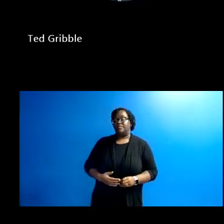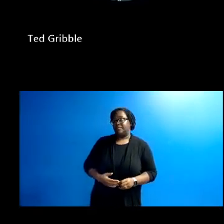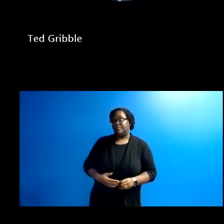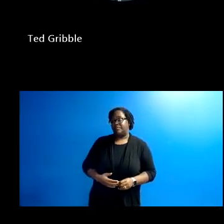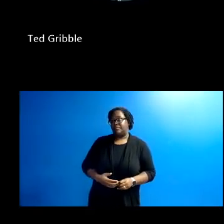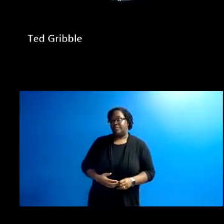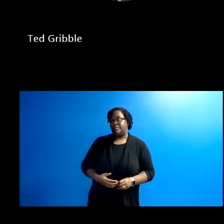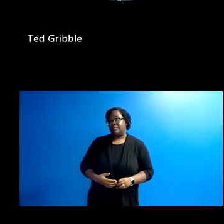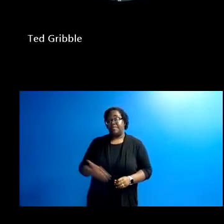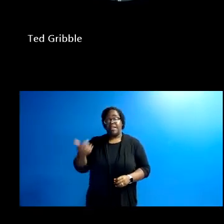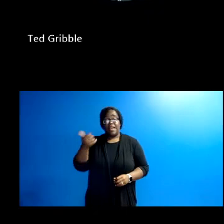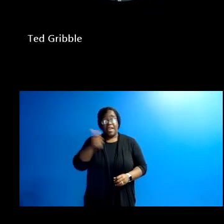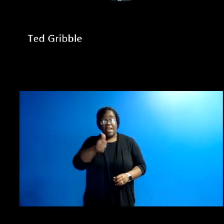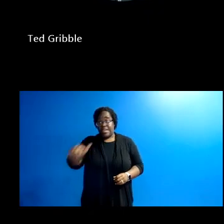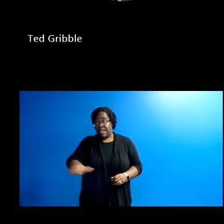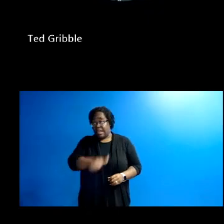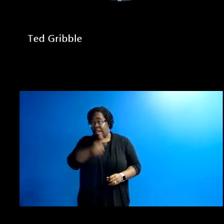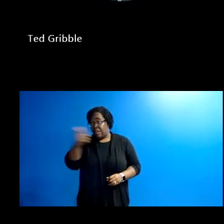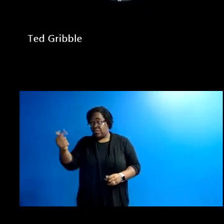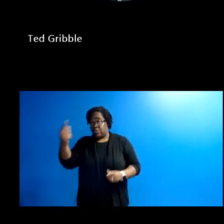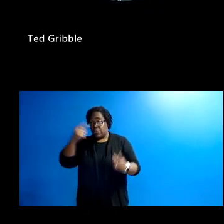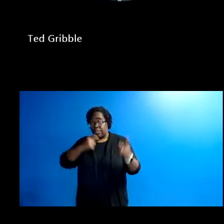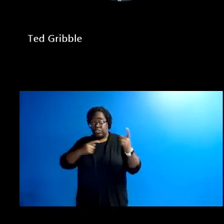Okay, any other questions?